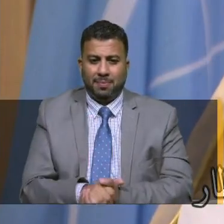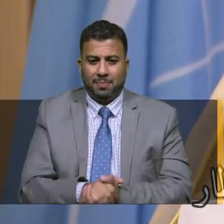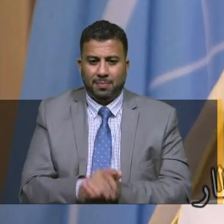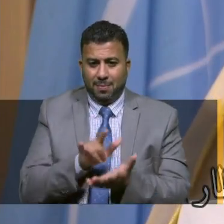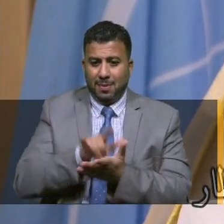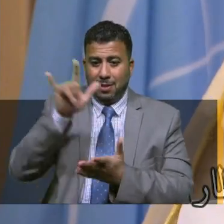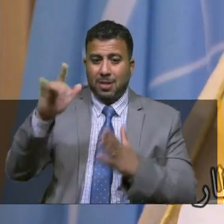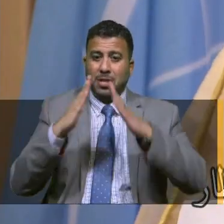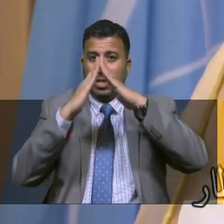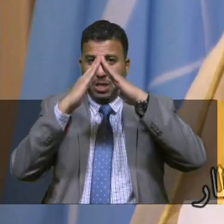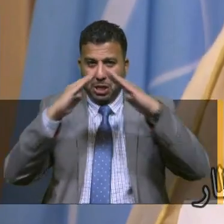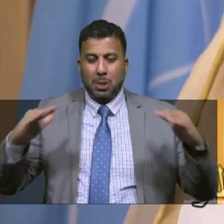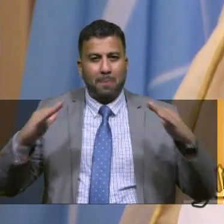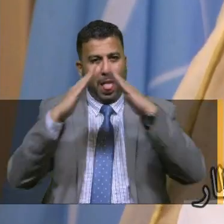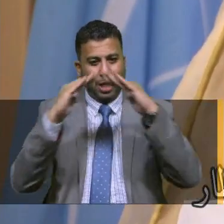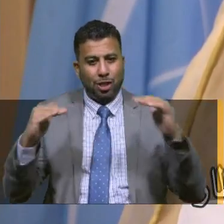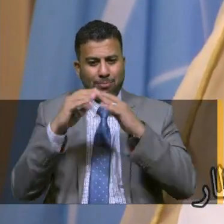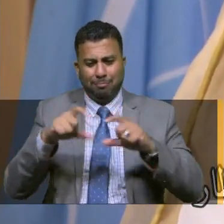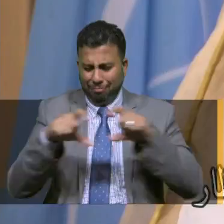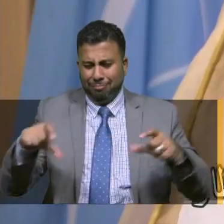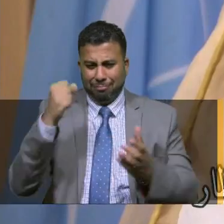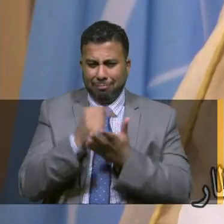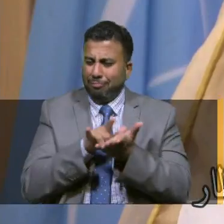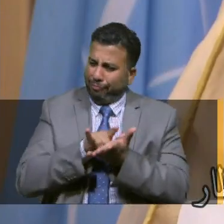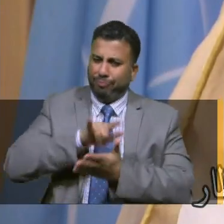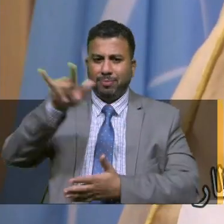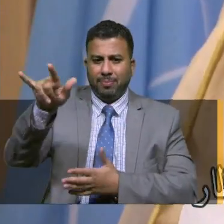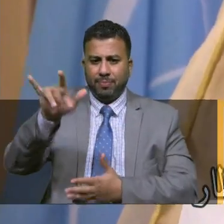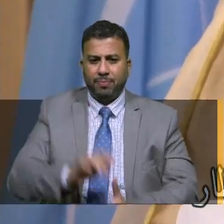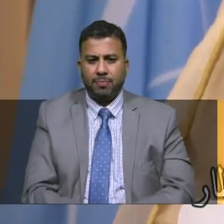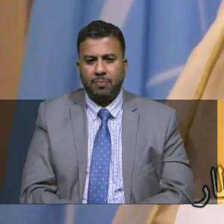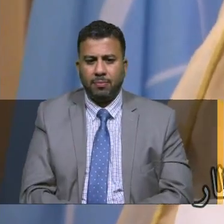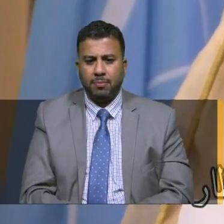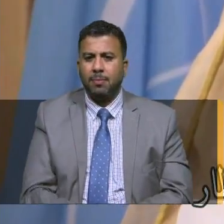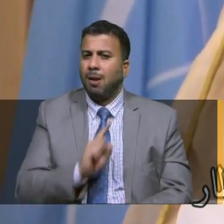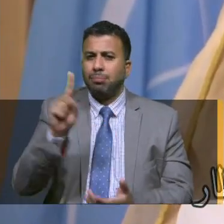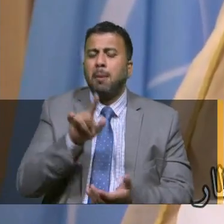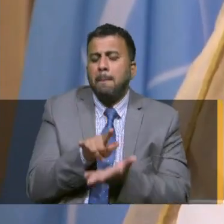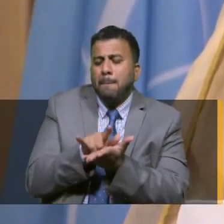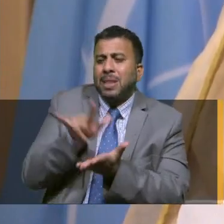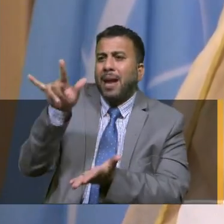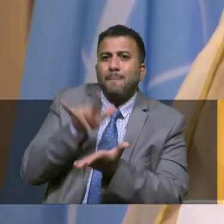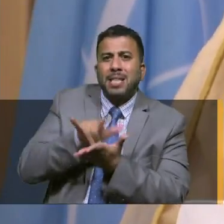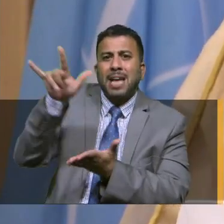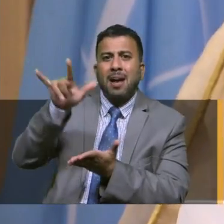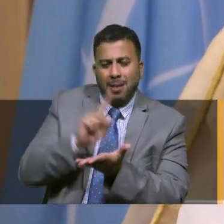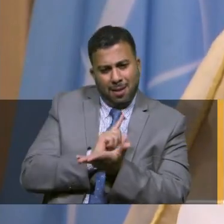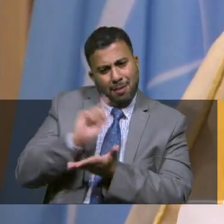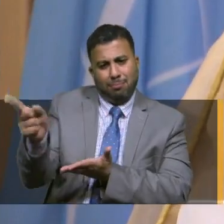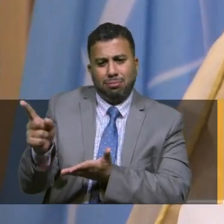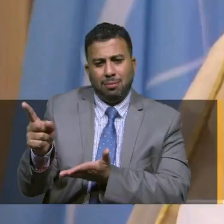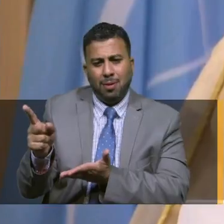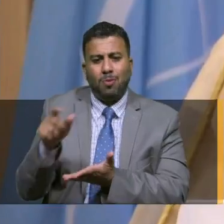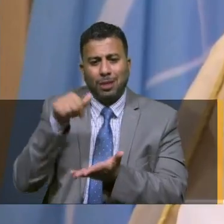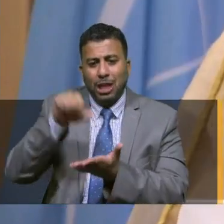agent, travel agents, and took the ticket and straight to the airport. And I reached